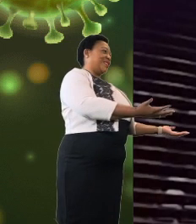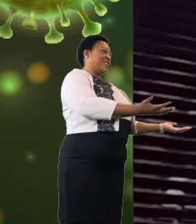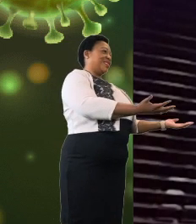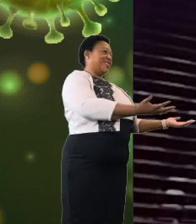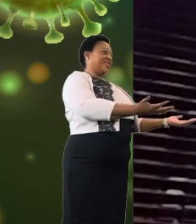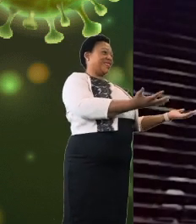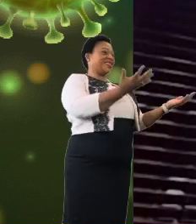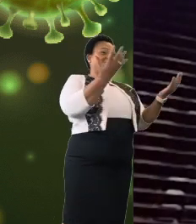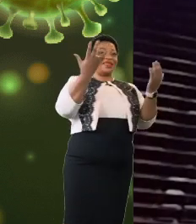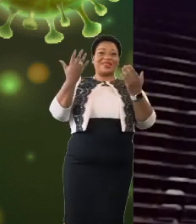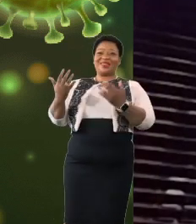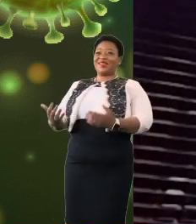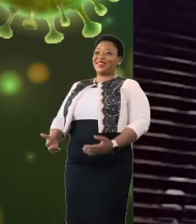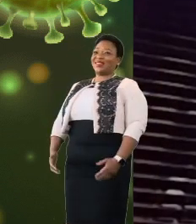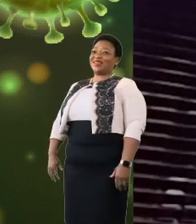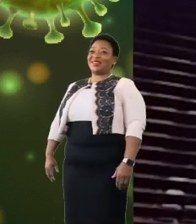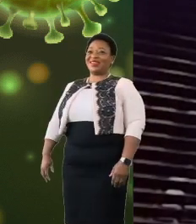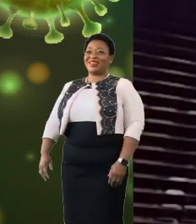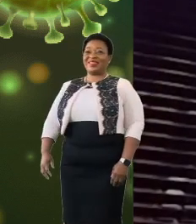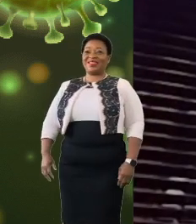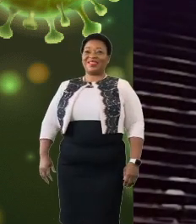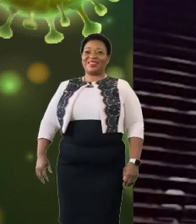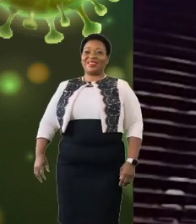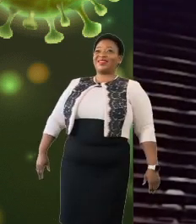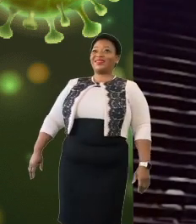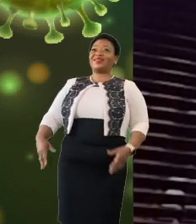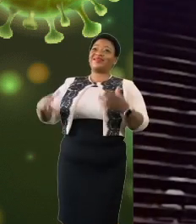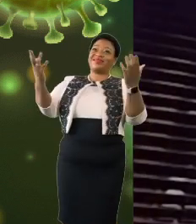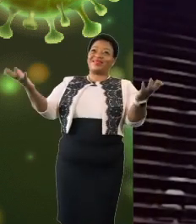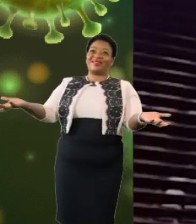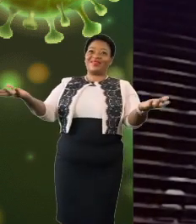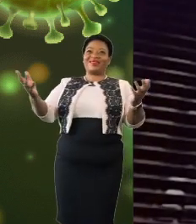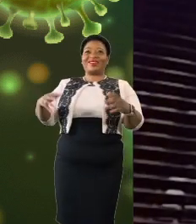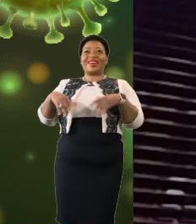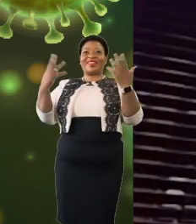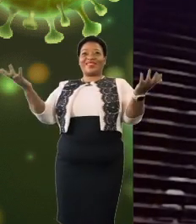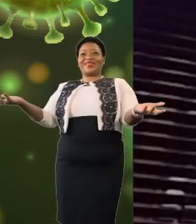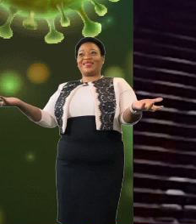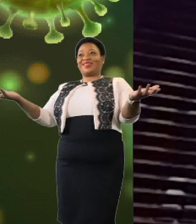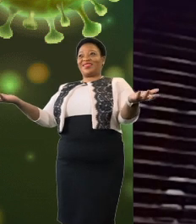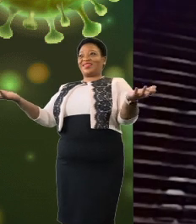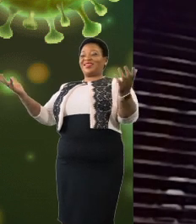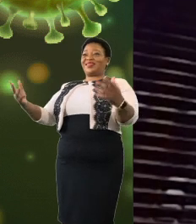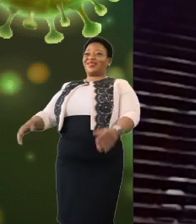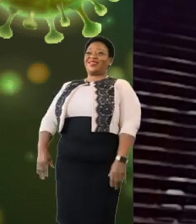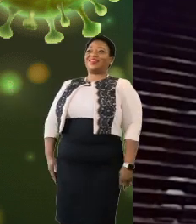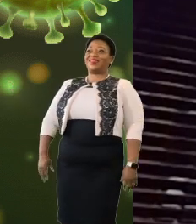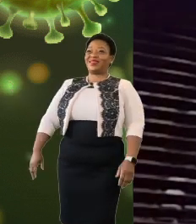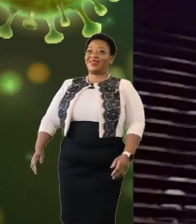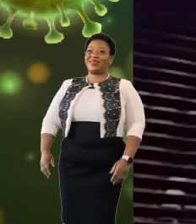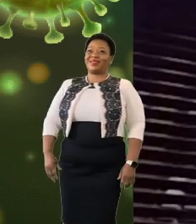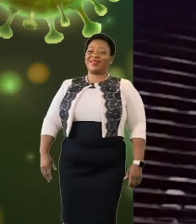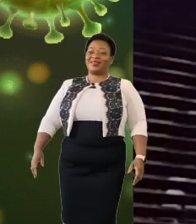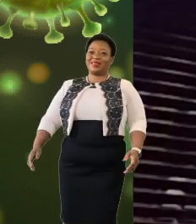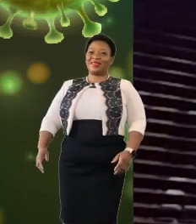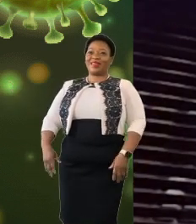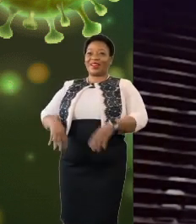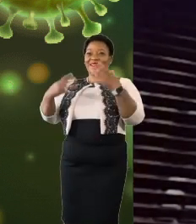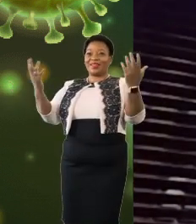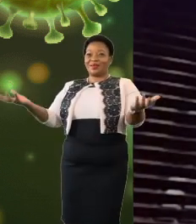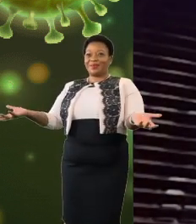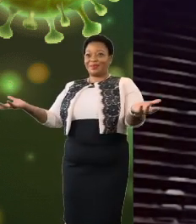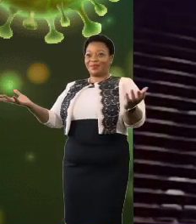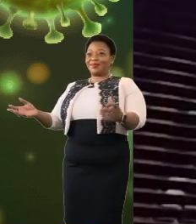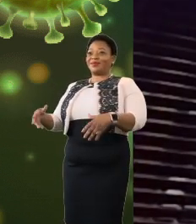one hymn book. If we were to make, ensure that when you want to apply for a business